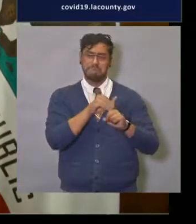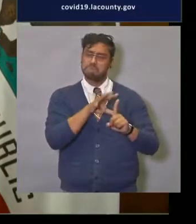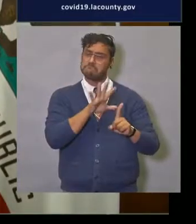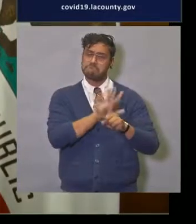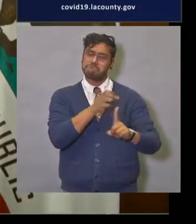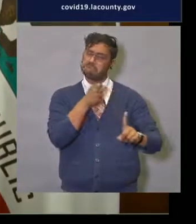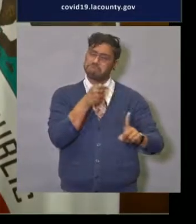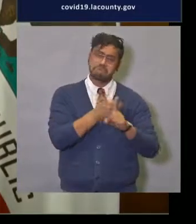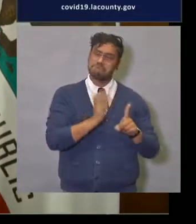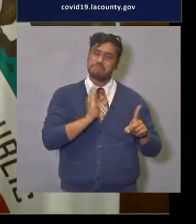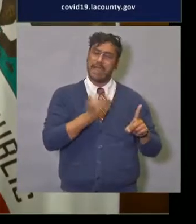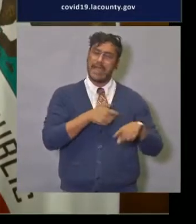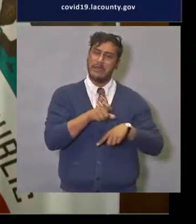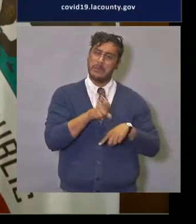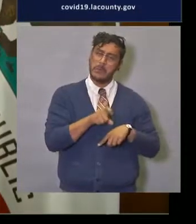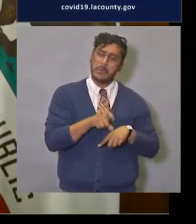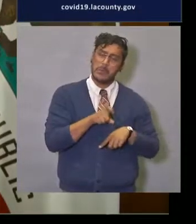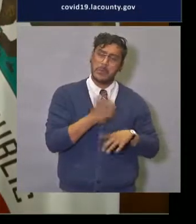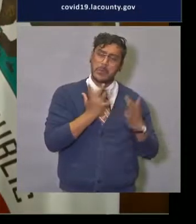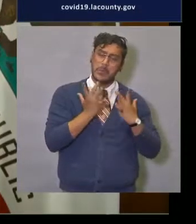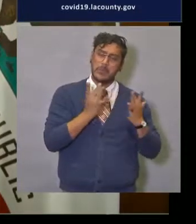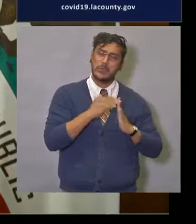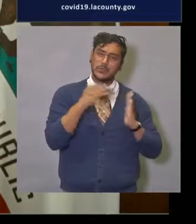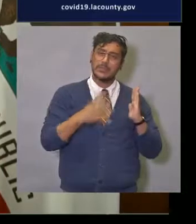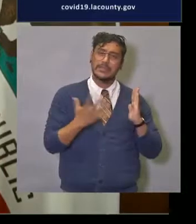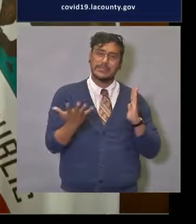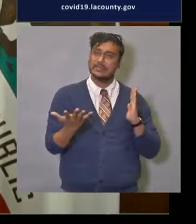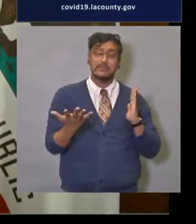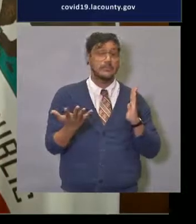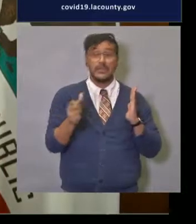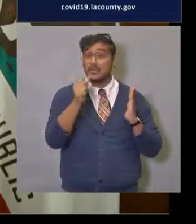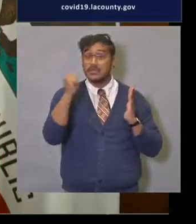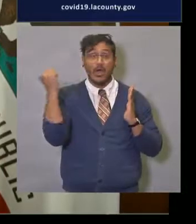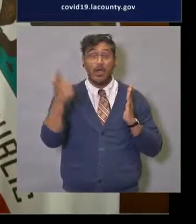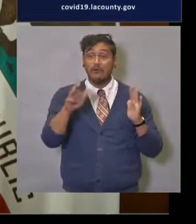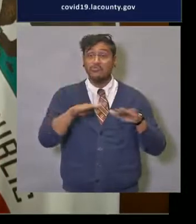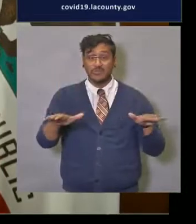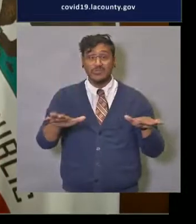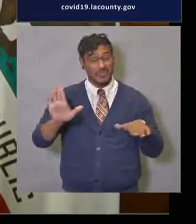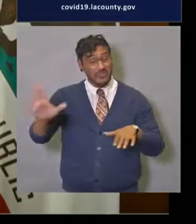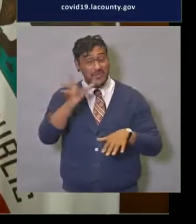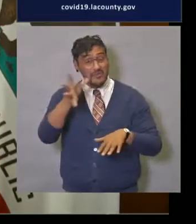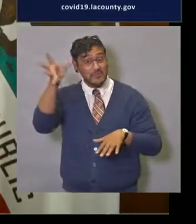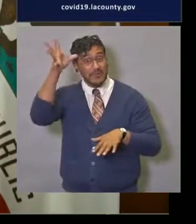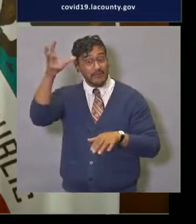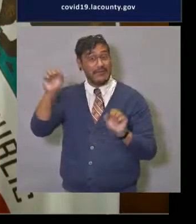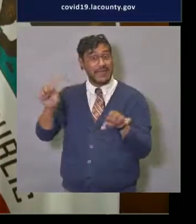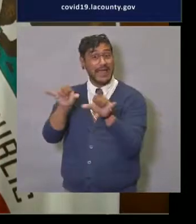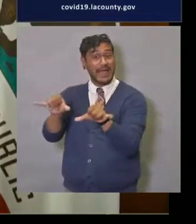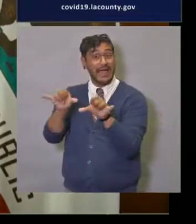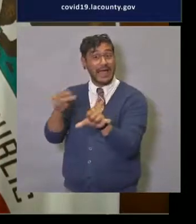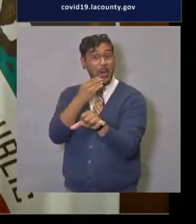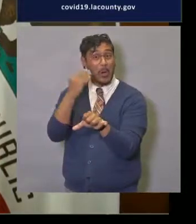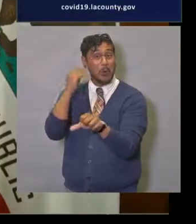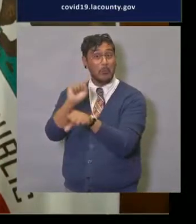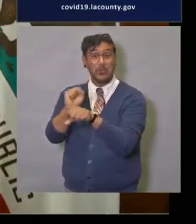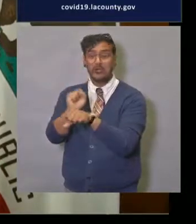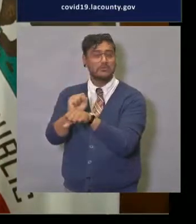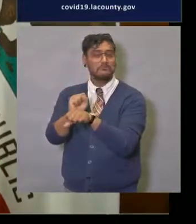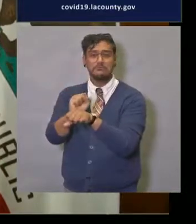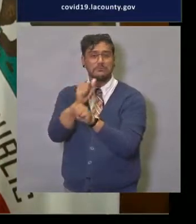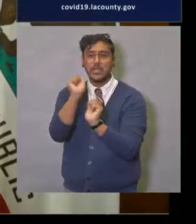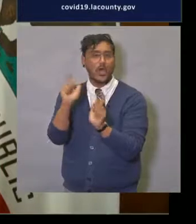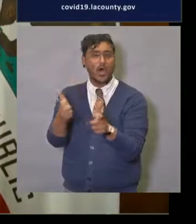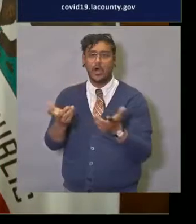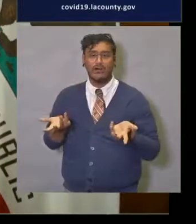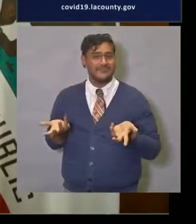not all of our children have had parents able to work from home and provide them with assistance navigating online